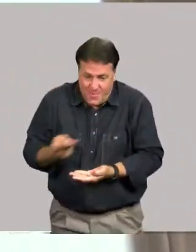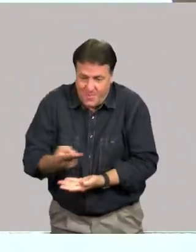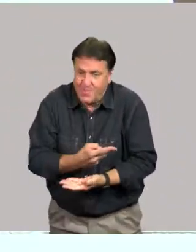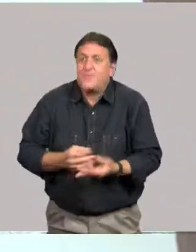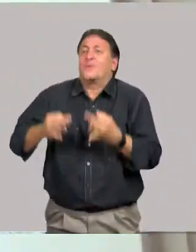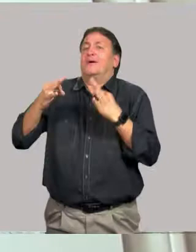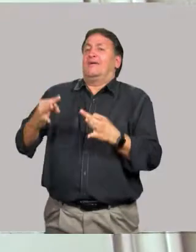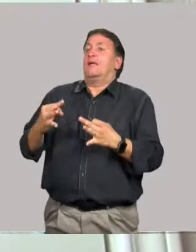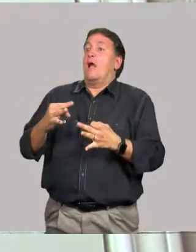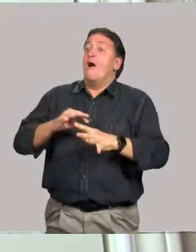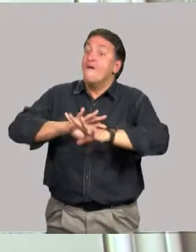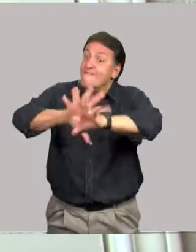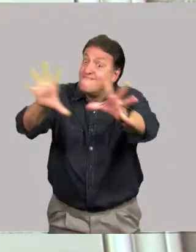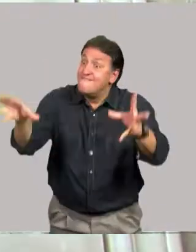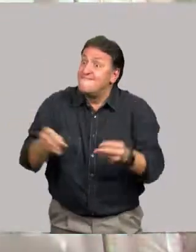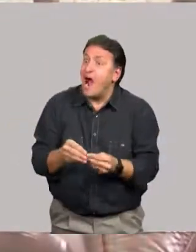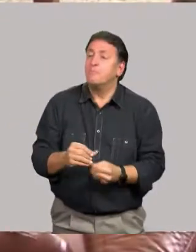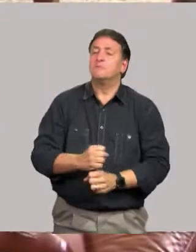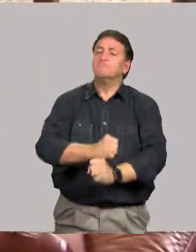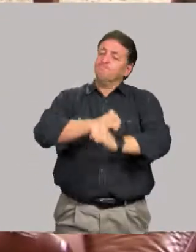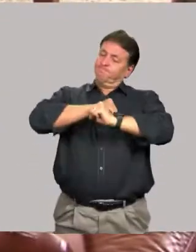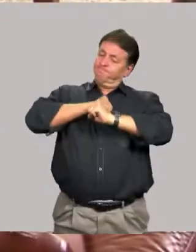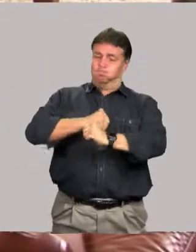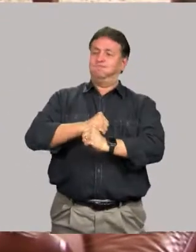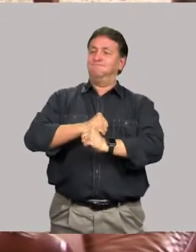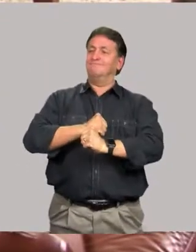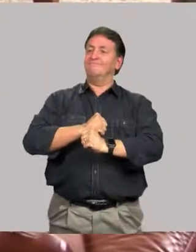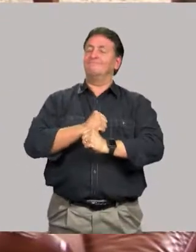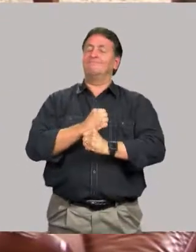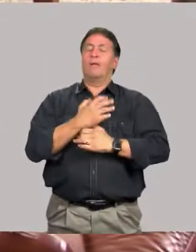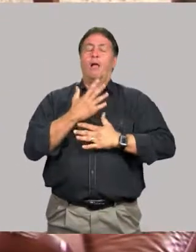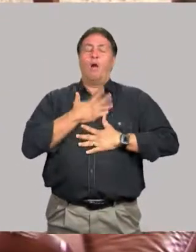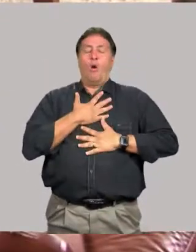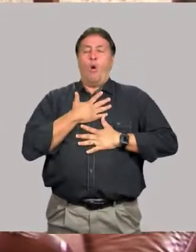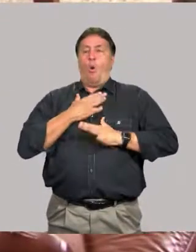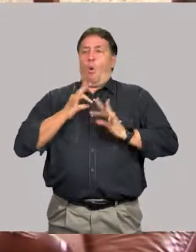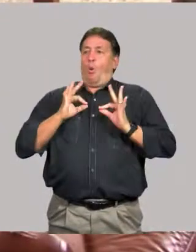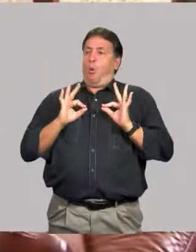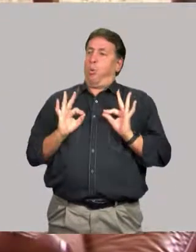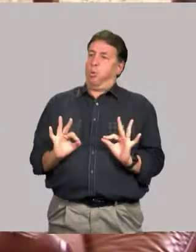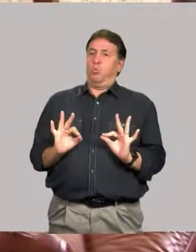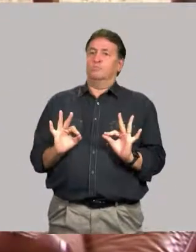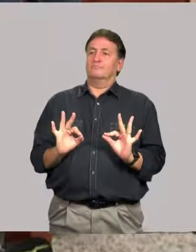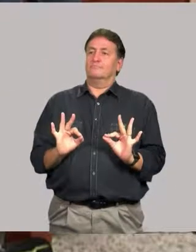ready to react quickly. Make sure each member of your family has an emergency